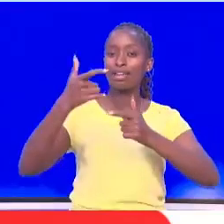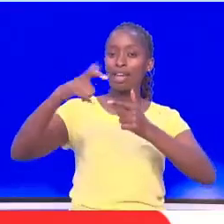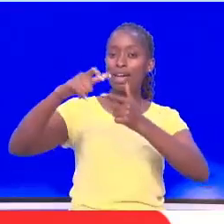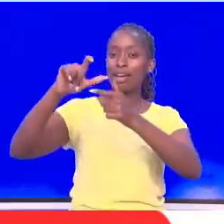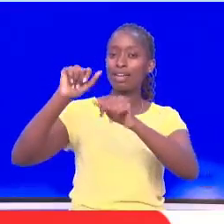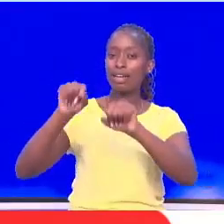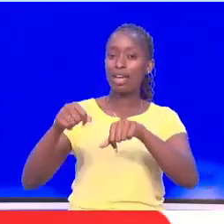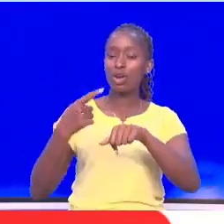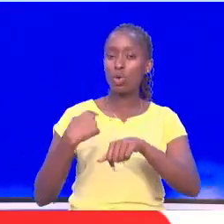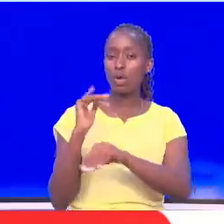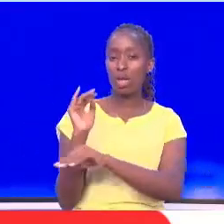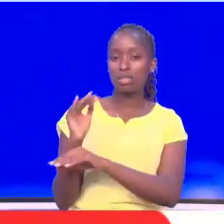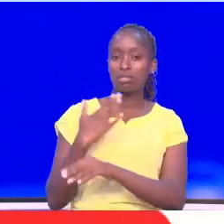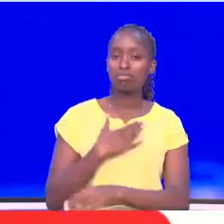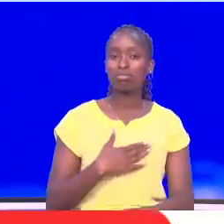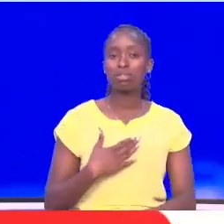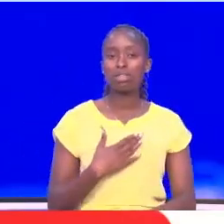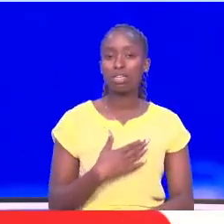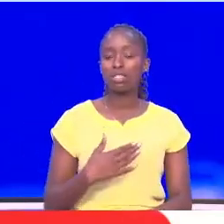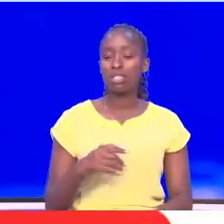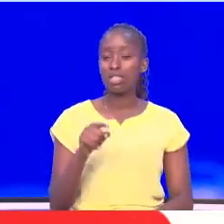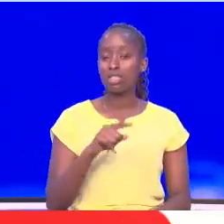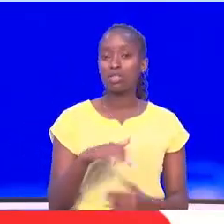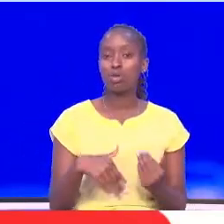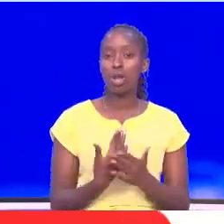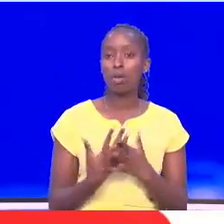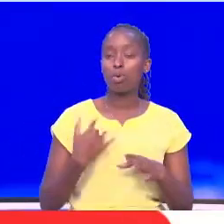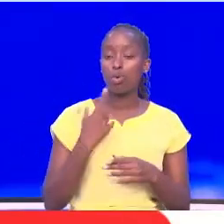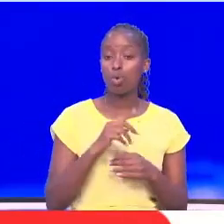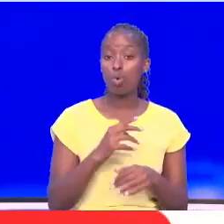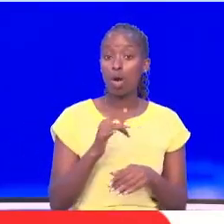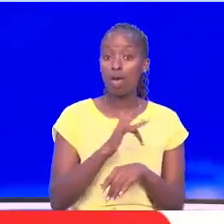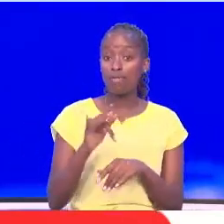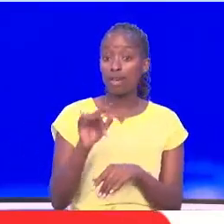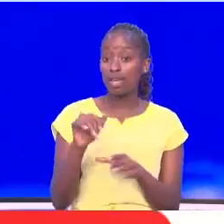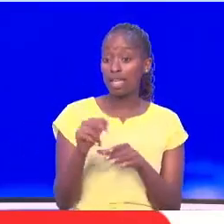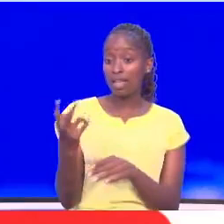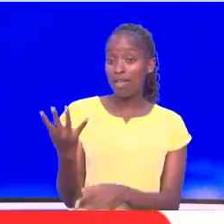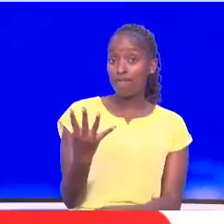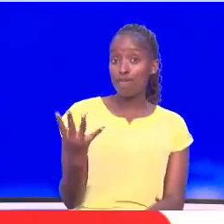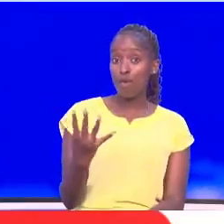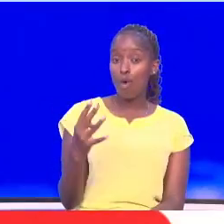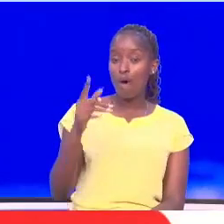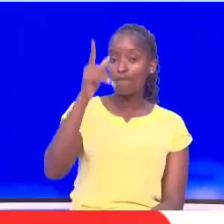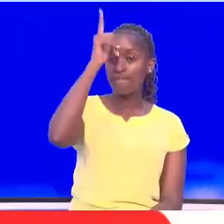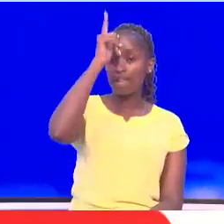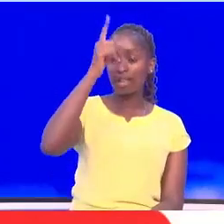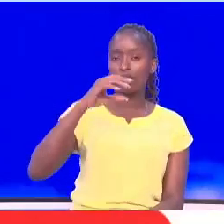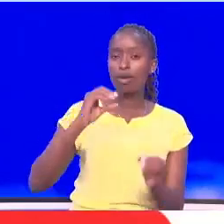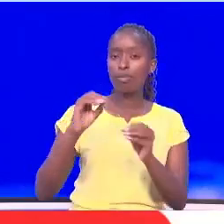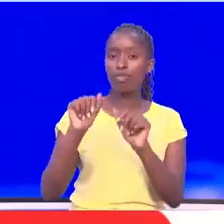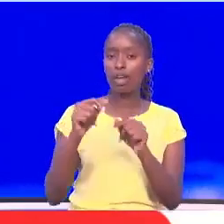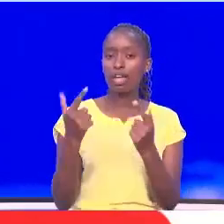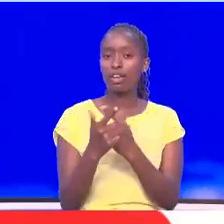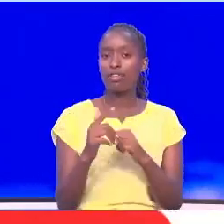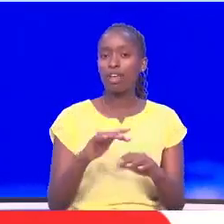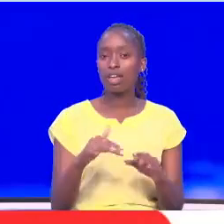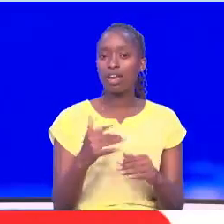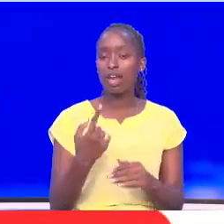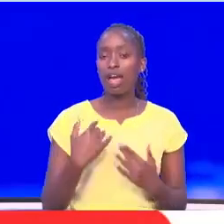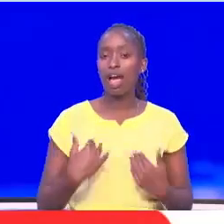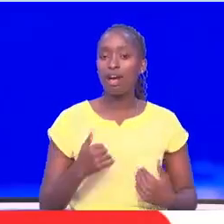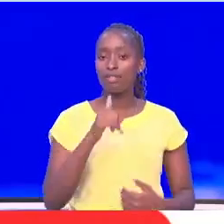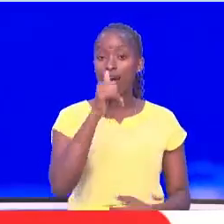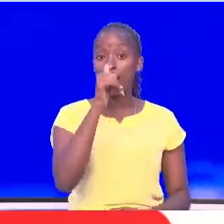we are requesting these people who are affected within the 4 villages to move to higher grounds. Already we have the rescue center, which is a sort of primary